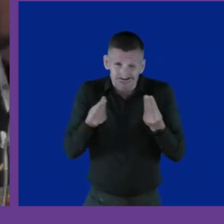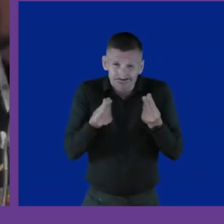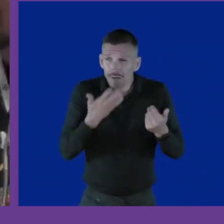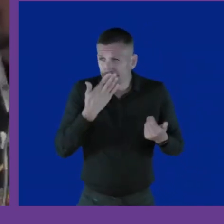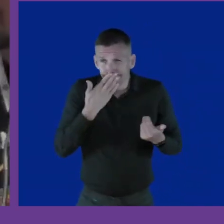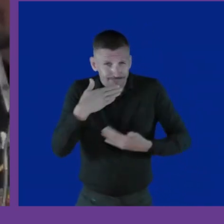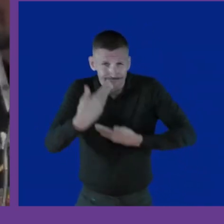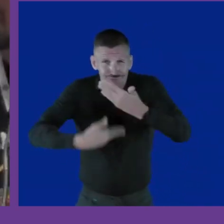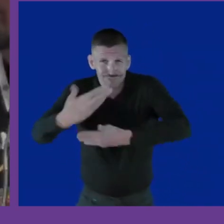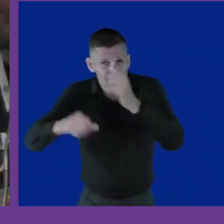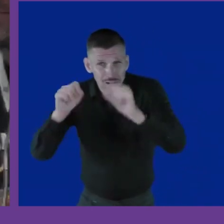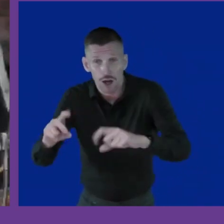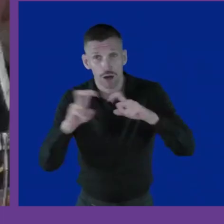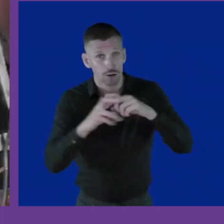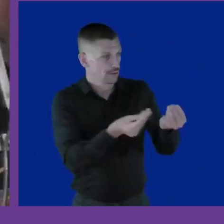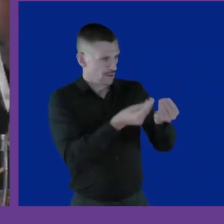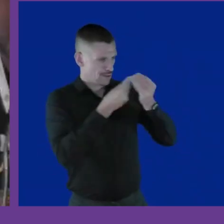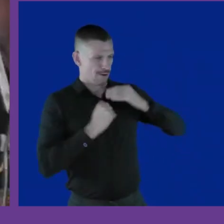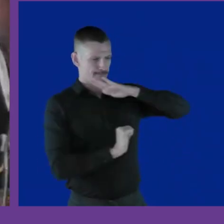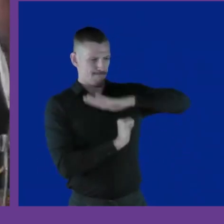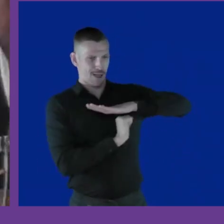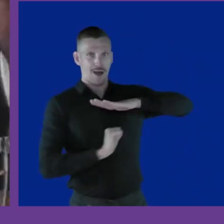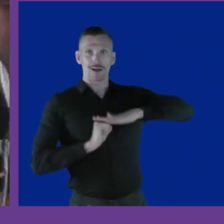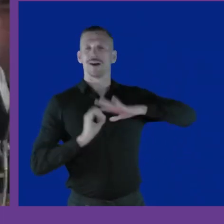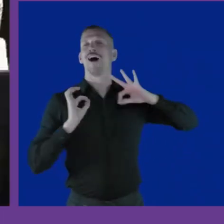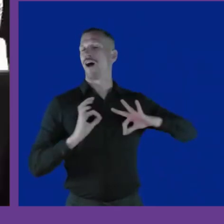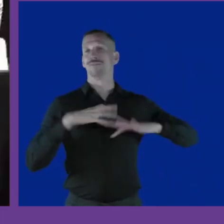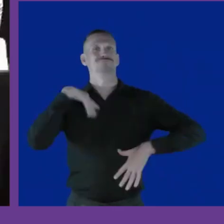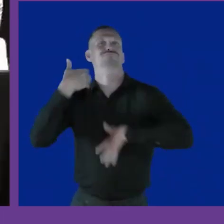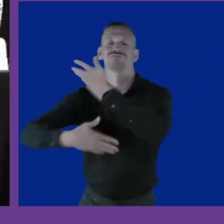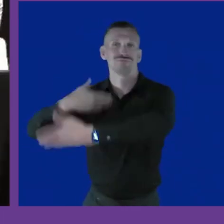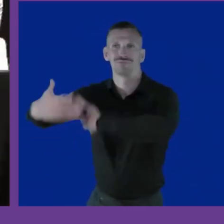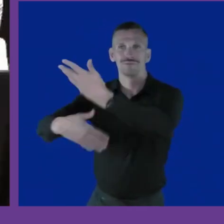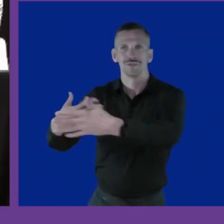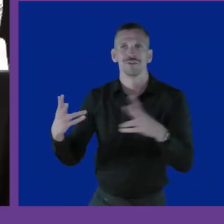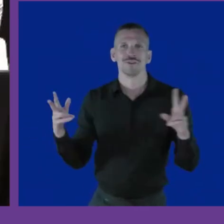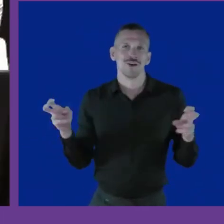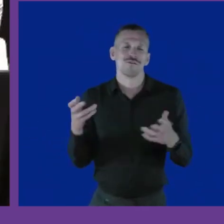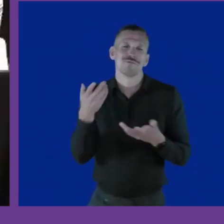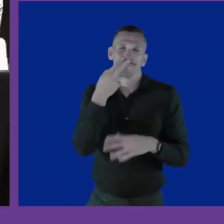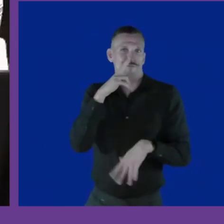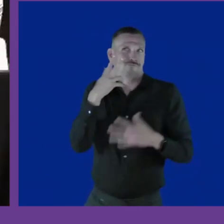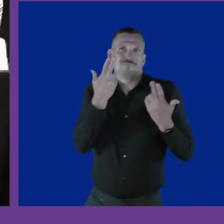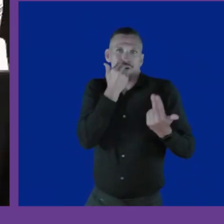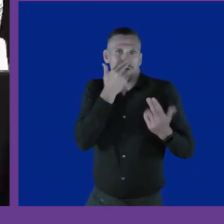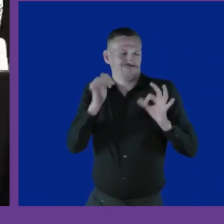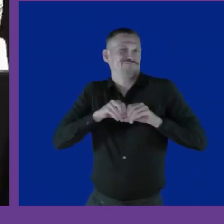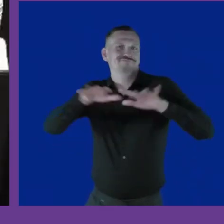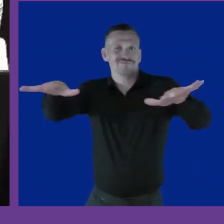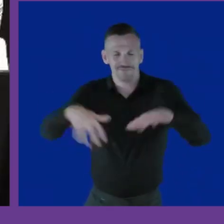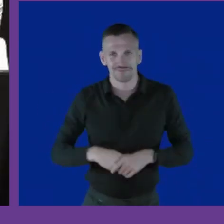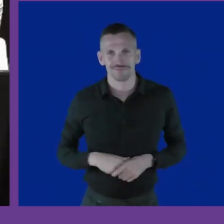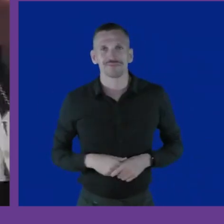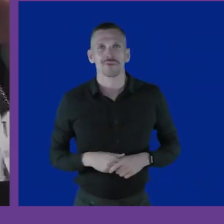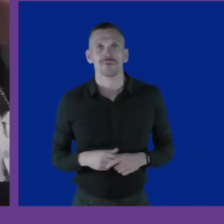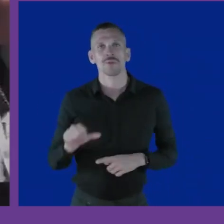basics, it's fun. Okay, perfect. Yeah, and I think that we need to think about the security